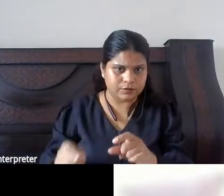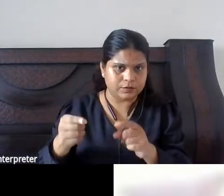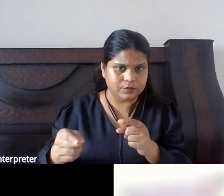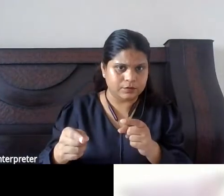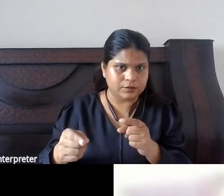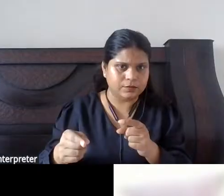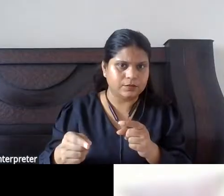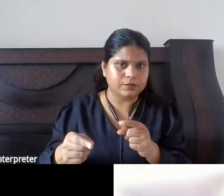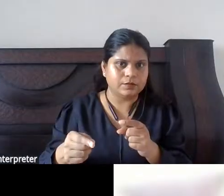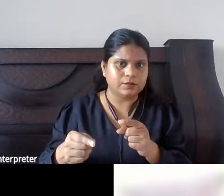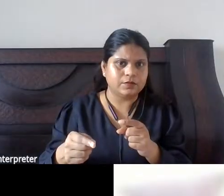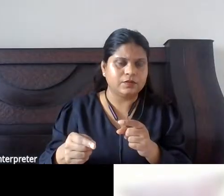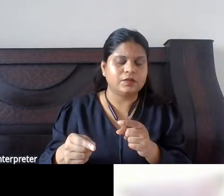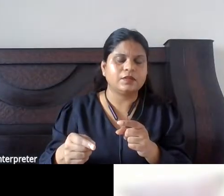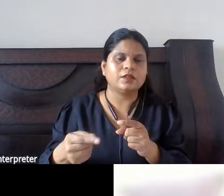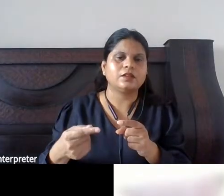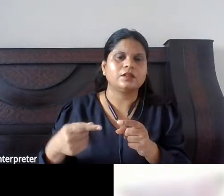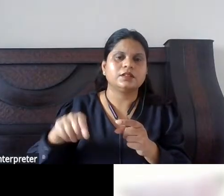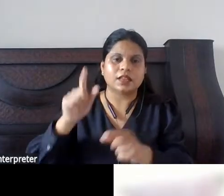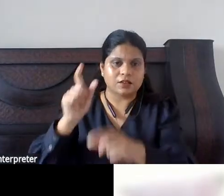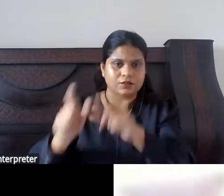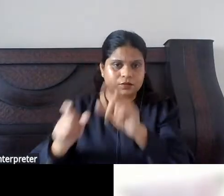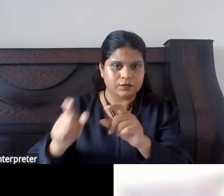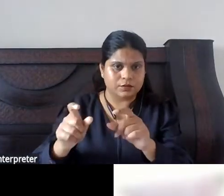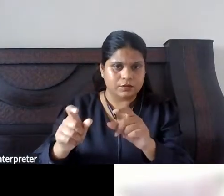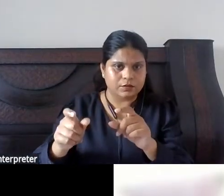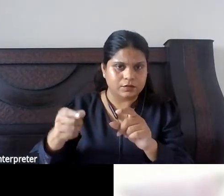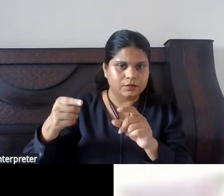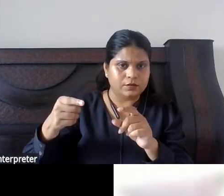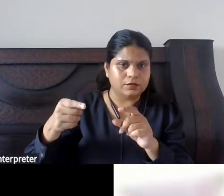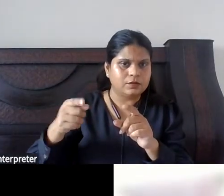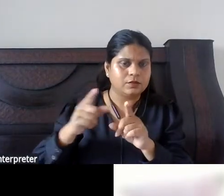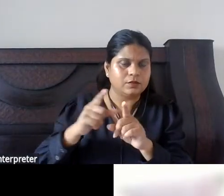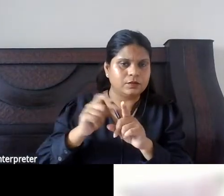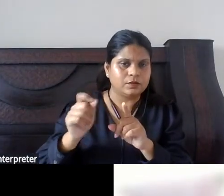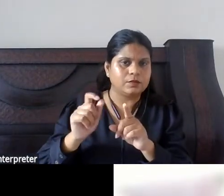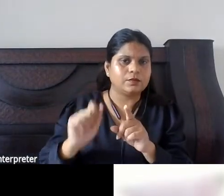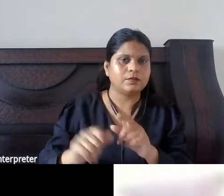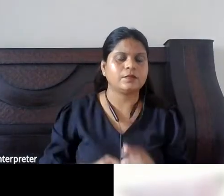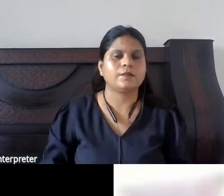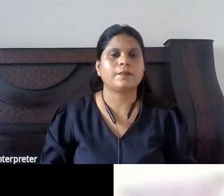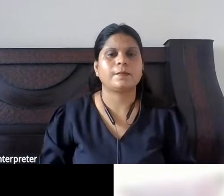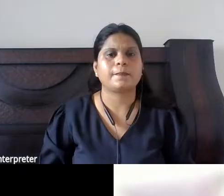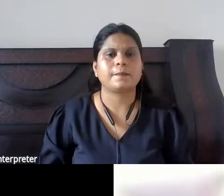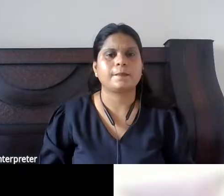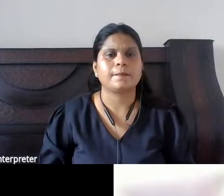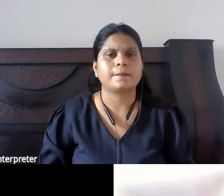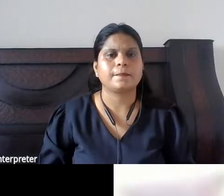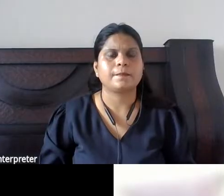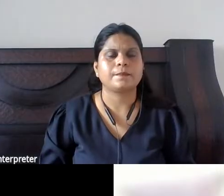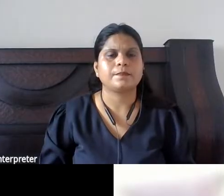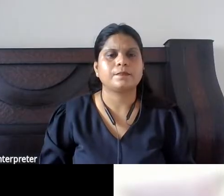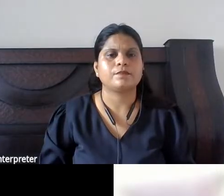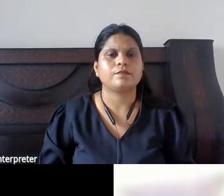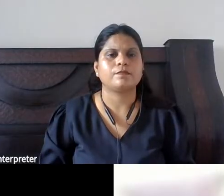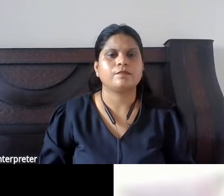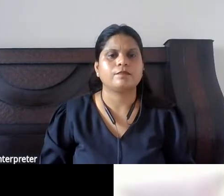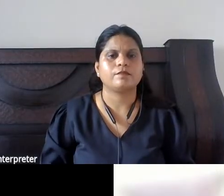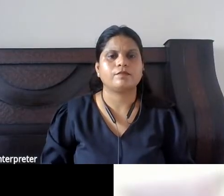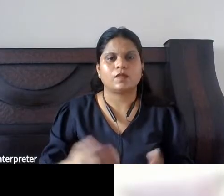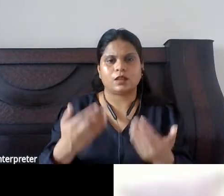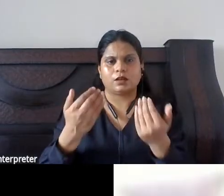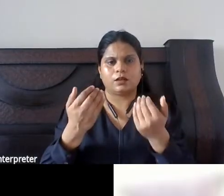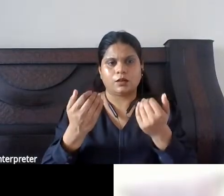specifics of self-enumeration is something which we are not very clear about. For instance, self-enumeration can also happen in the presence of a government